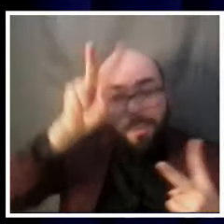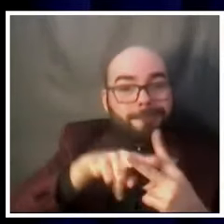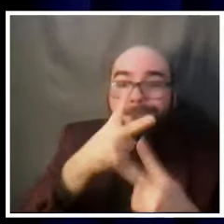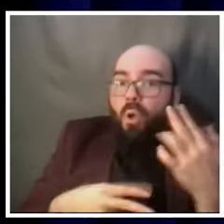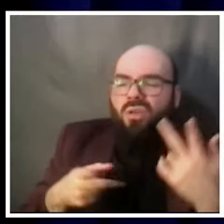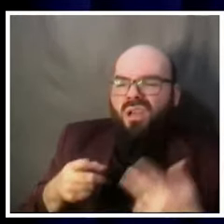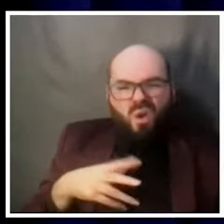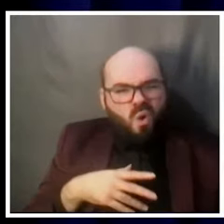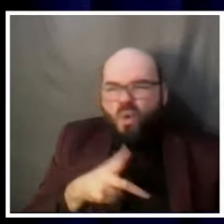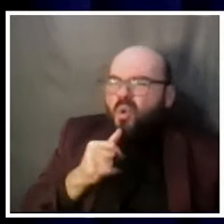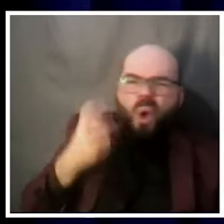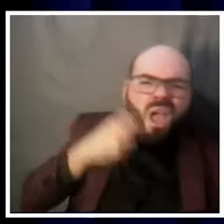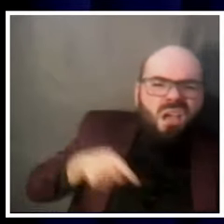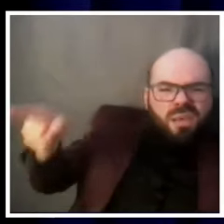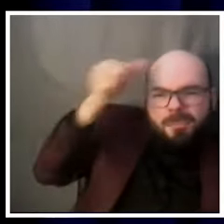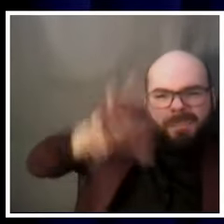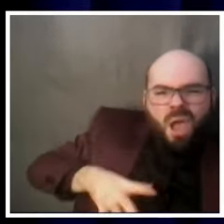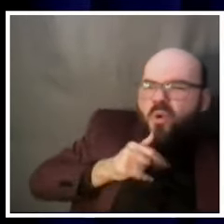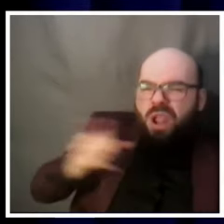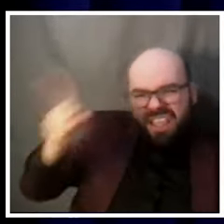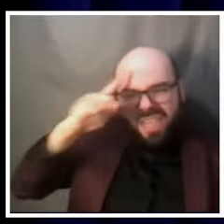Who does he think he is? These were heroes.